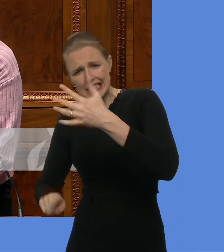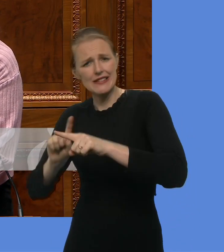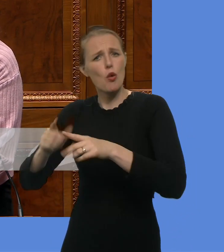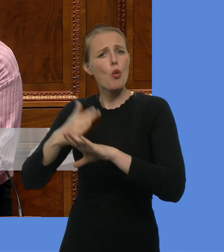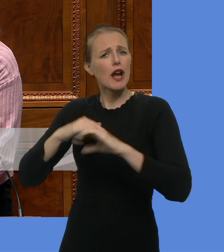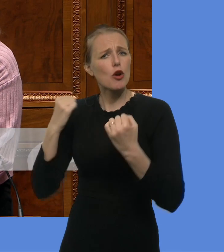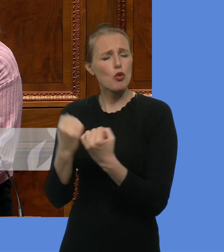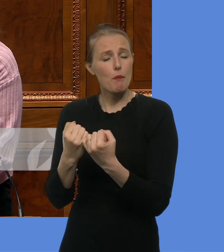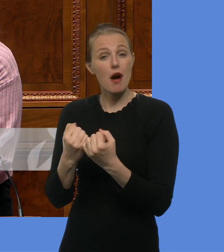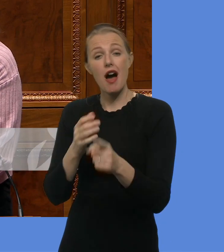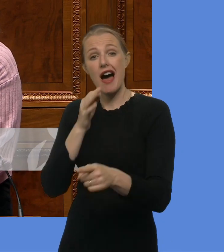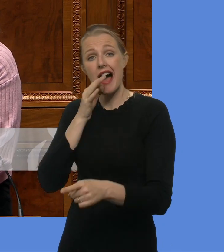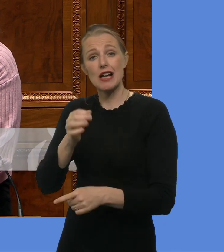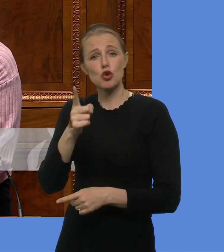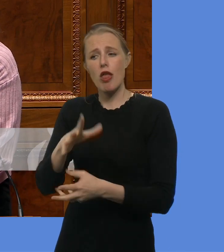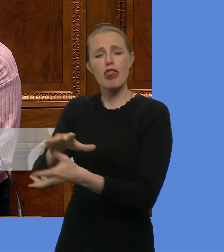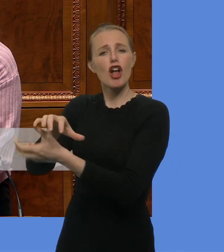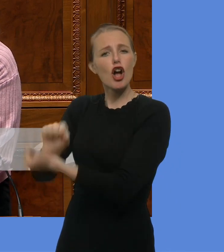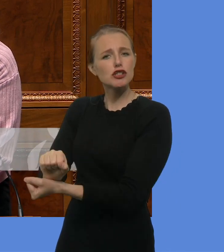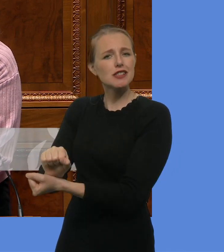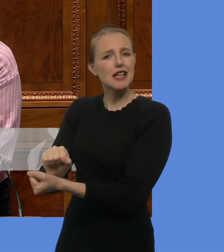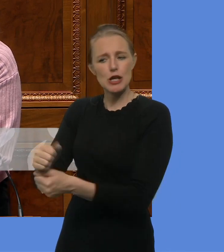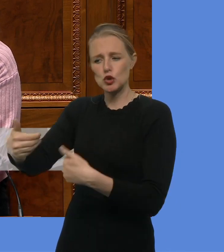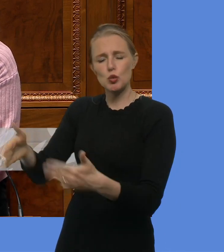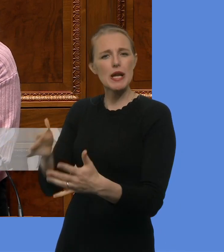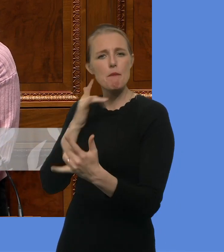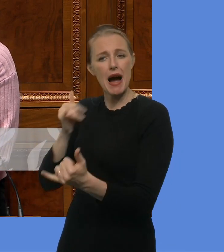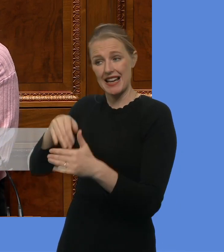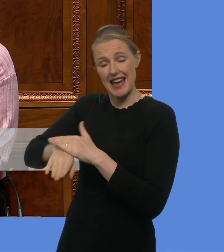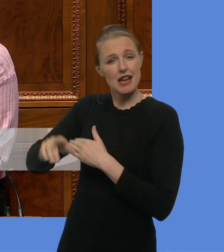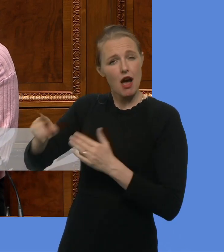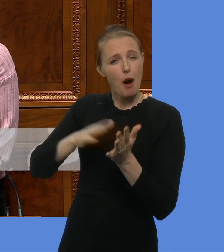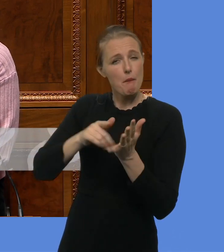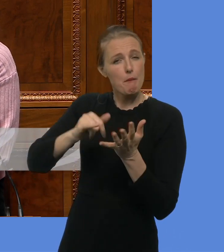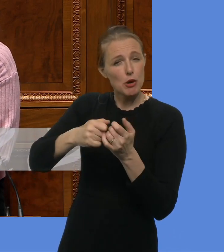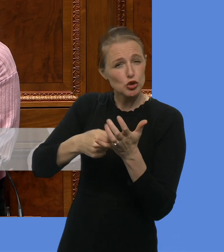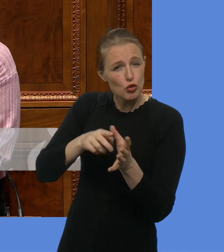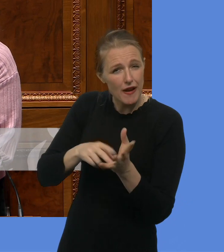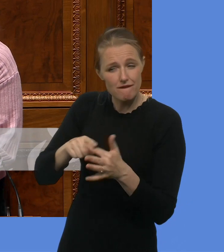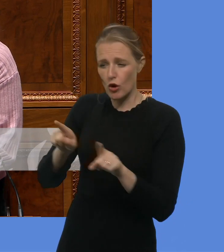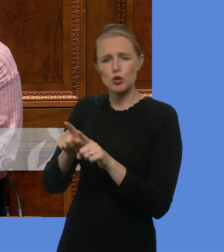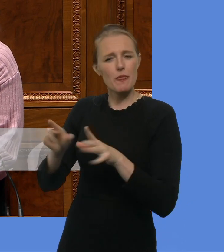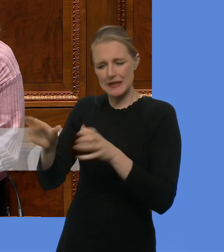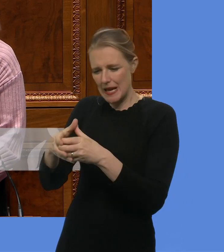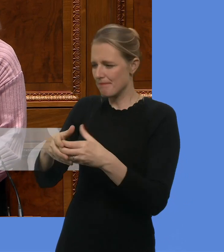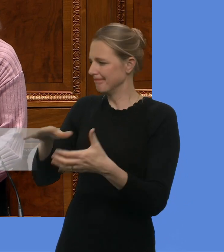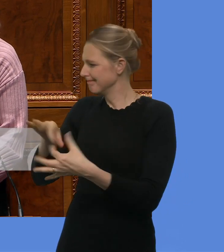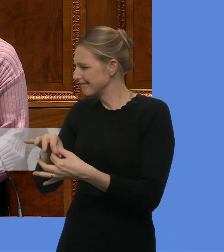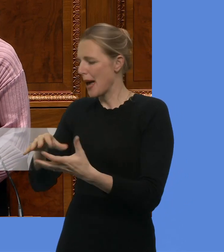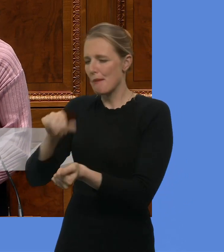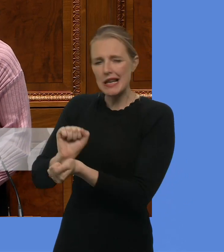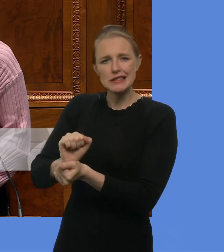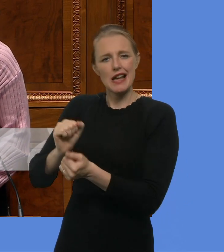the custody suite pilot that was run in Musgrave and also the multi-agency triage teams that brings together the police, the ambulance and mental